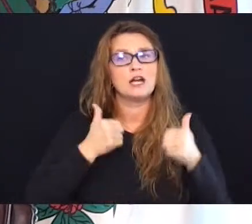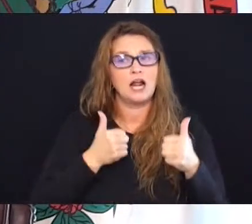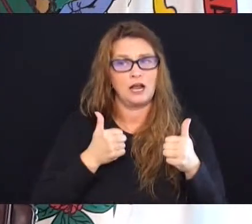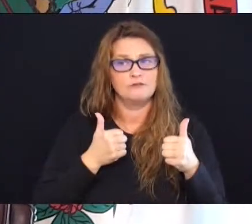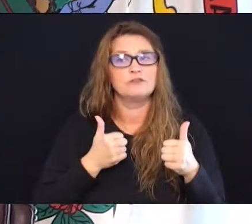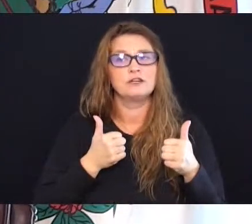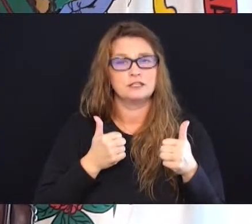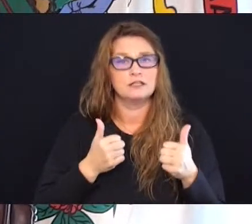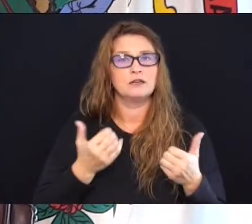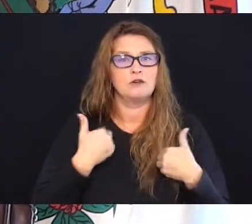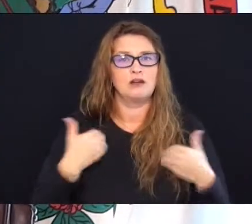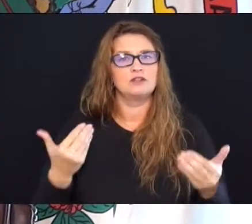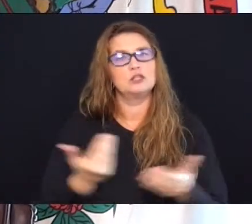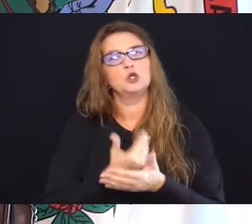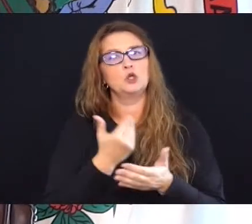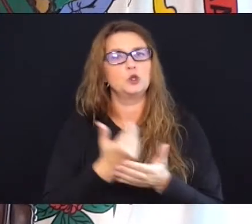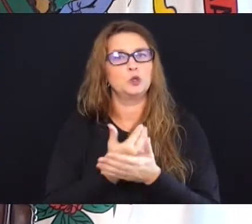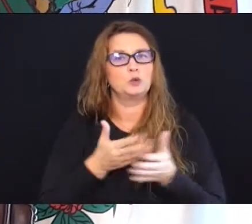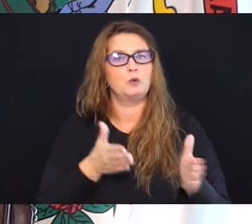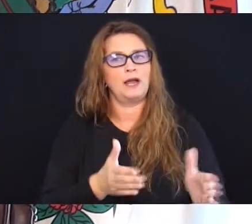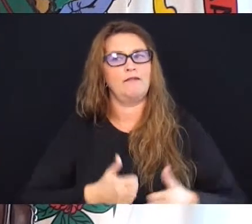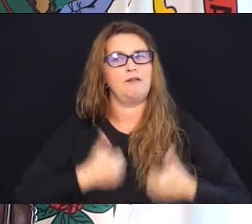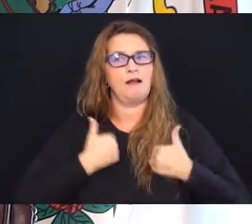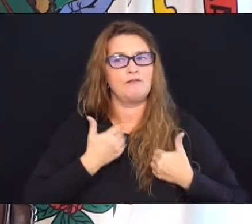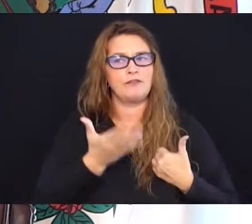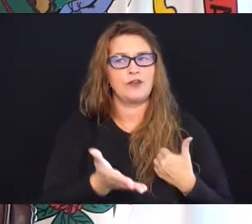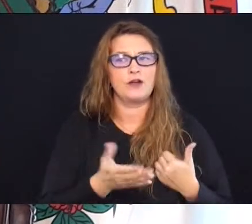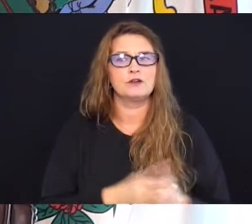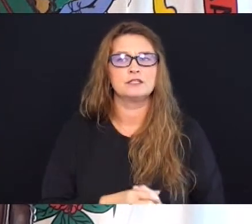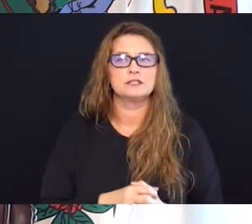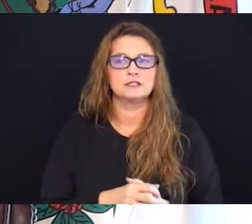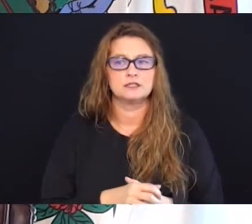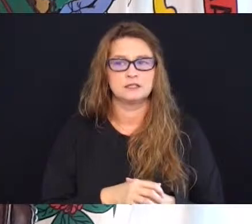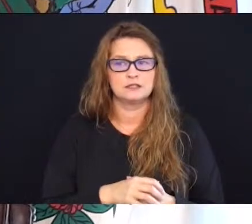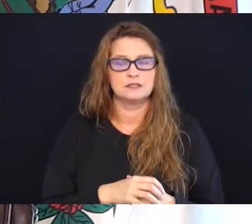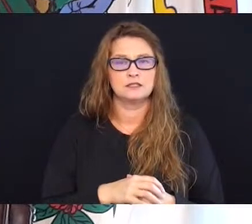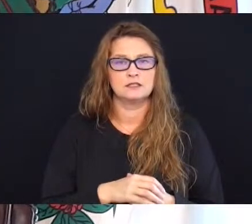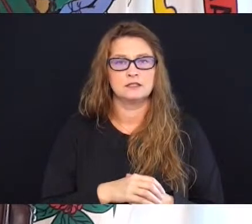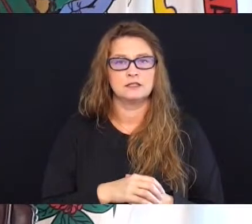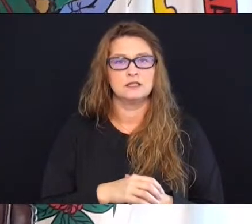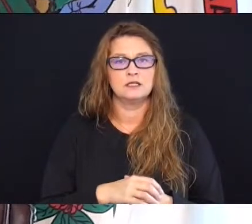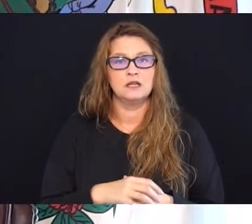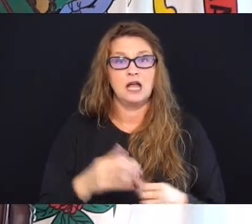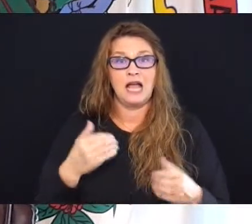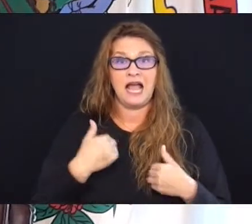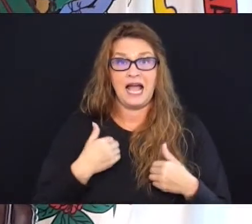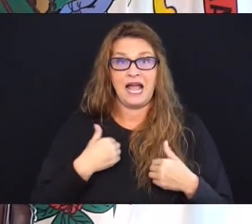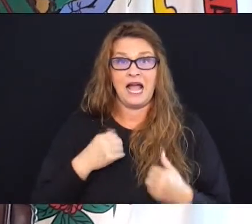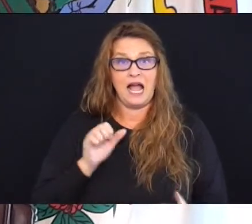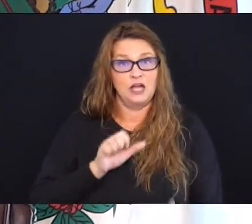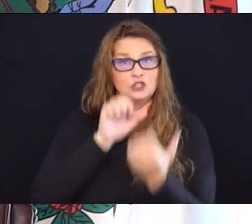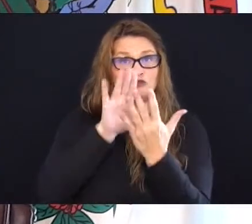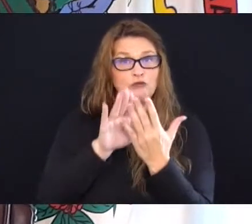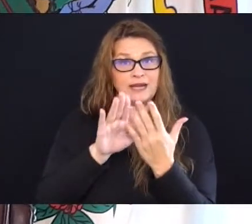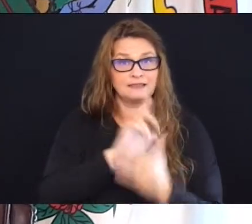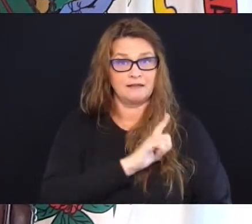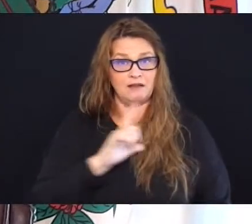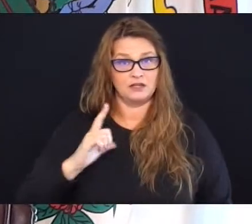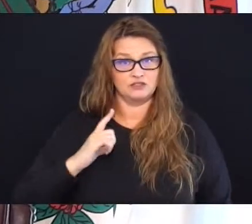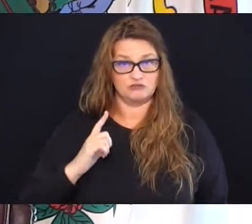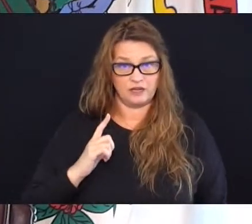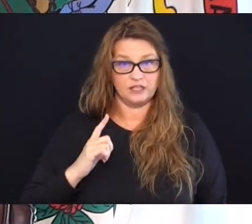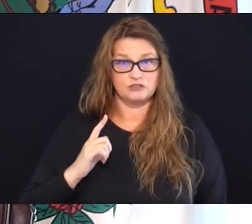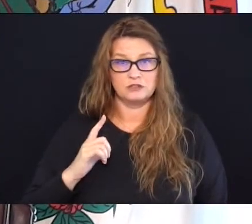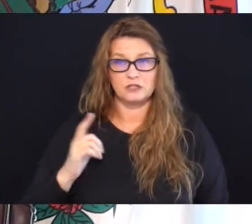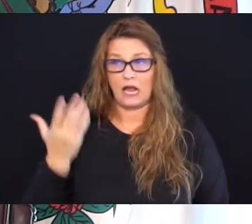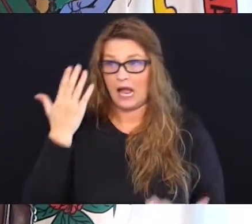really, really good direction. I addressed, you know, a joint session of the legislature. I don't know that many of